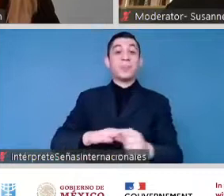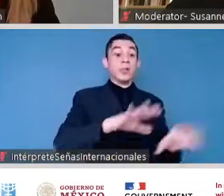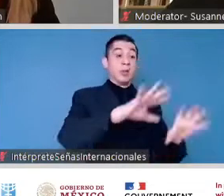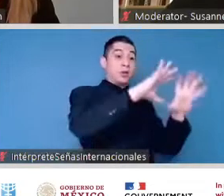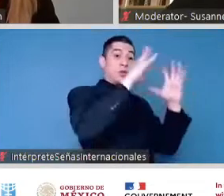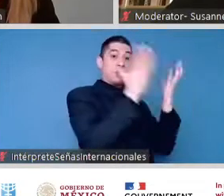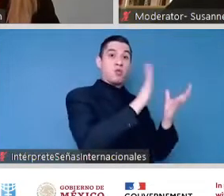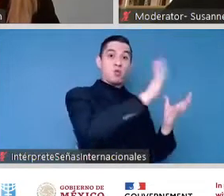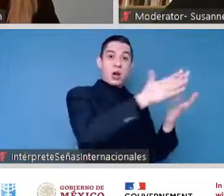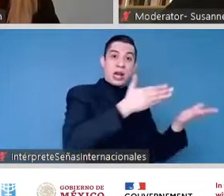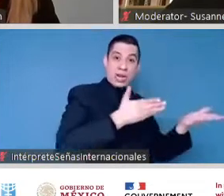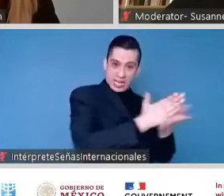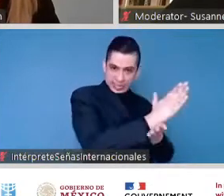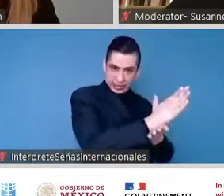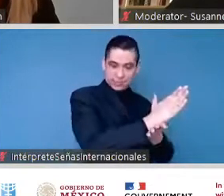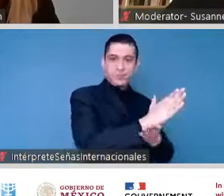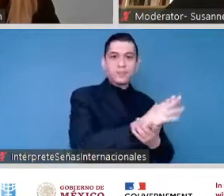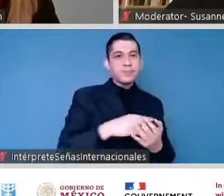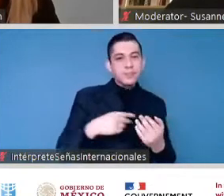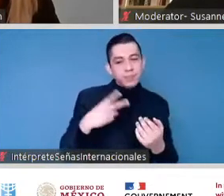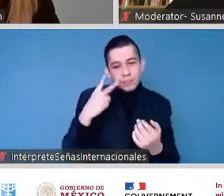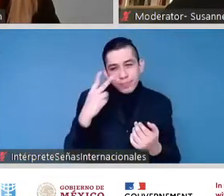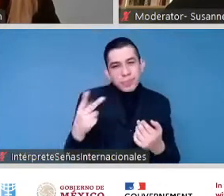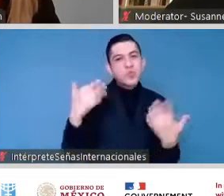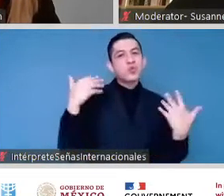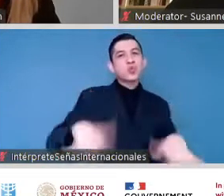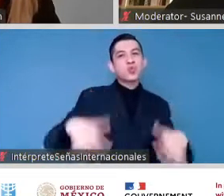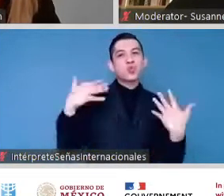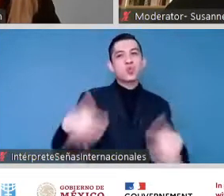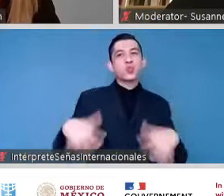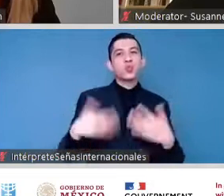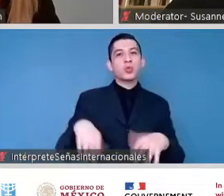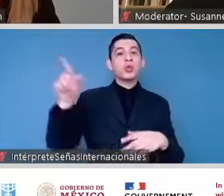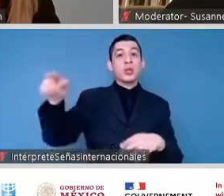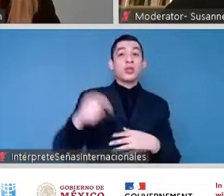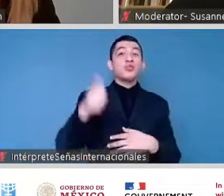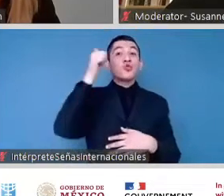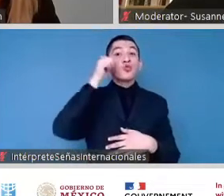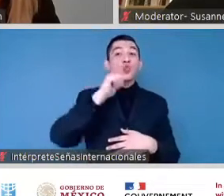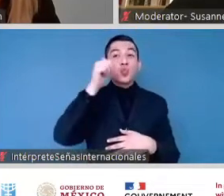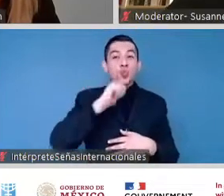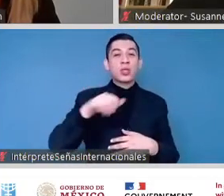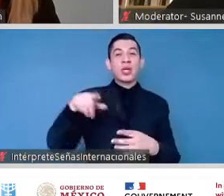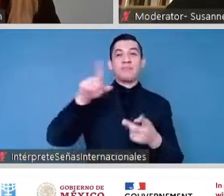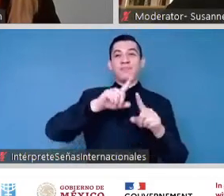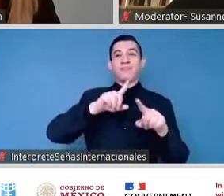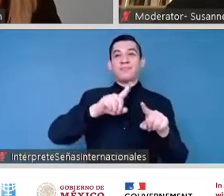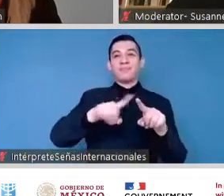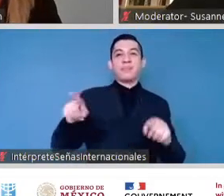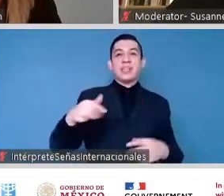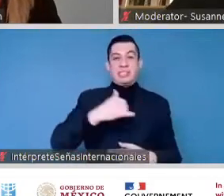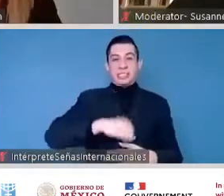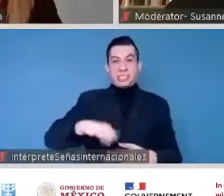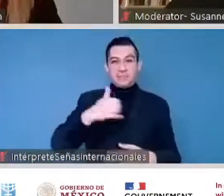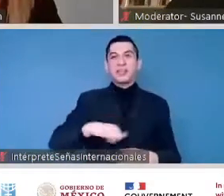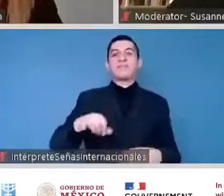Libya, among other countries, Syria in the region, has been too obvious on the lives of women and